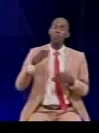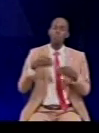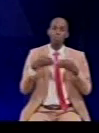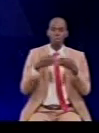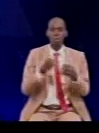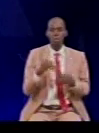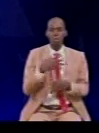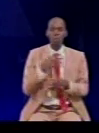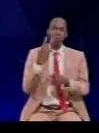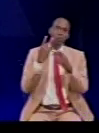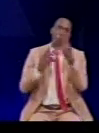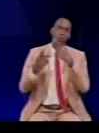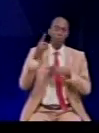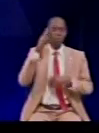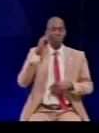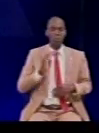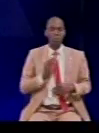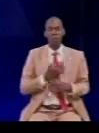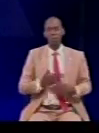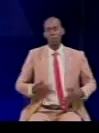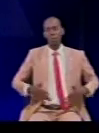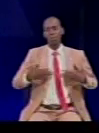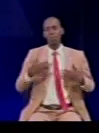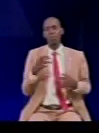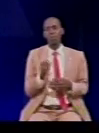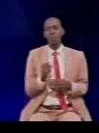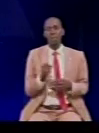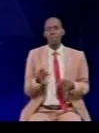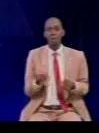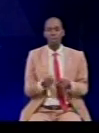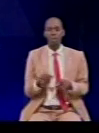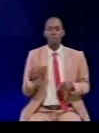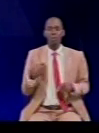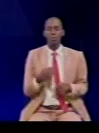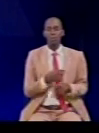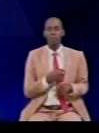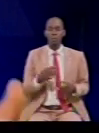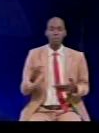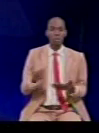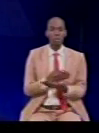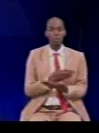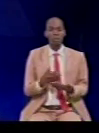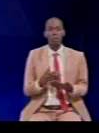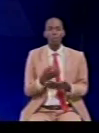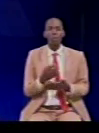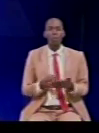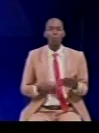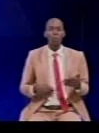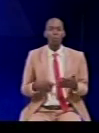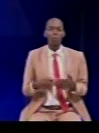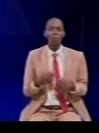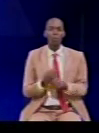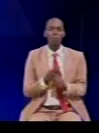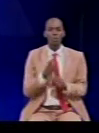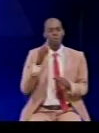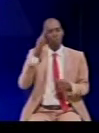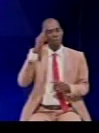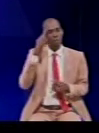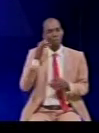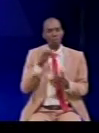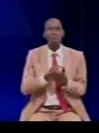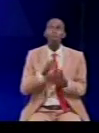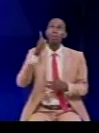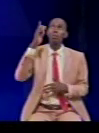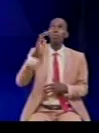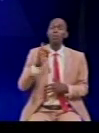for our lives, and it calms our hearts. As we listen to the music, what makes you thankful? God is the